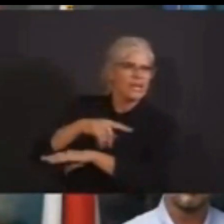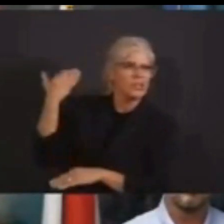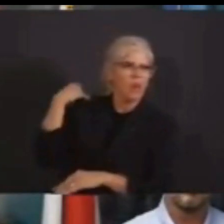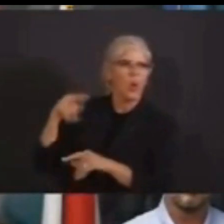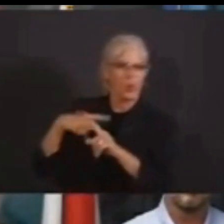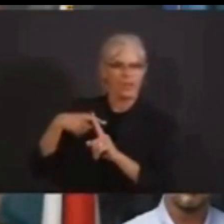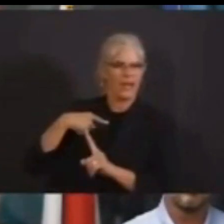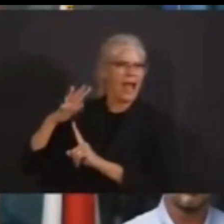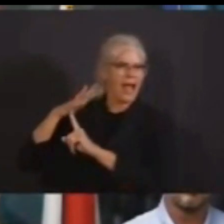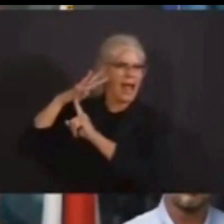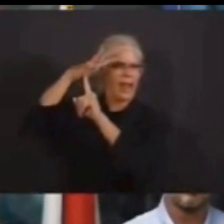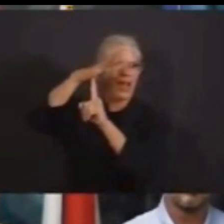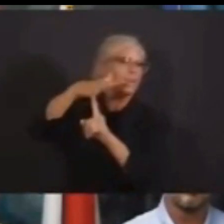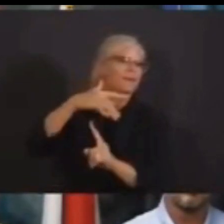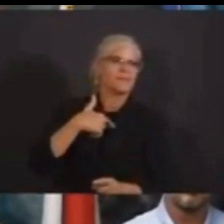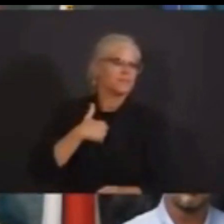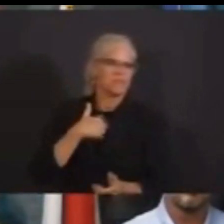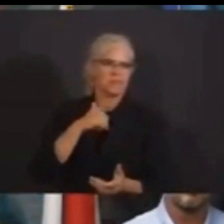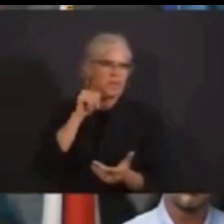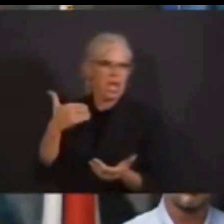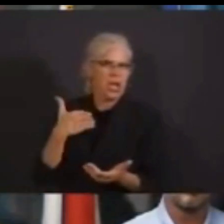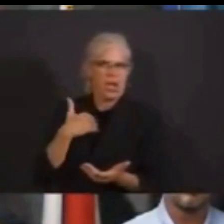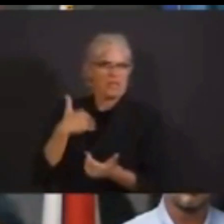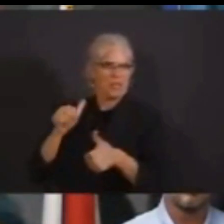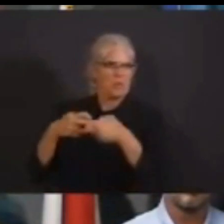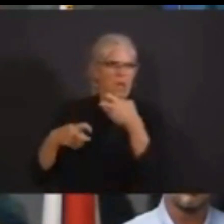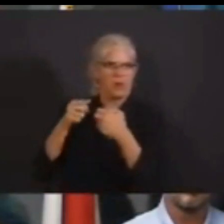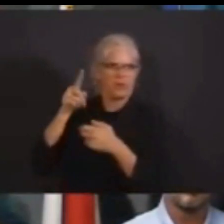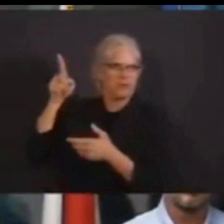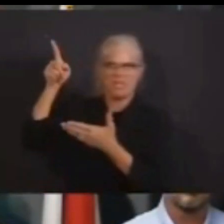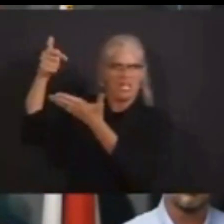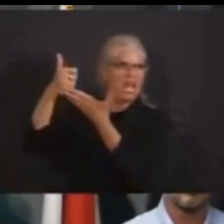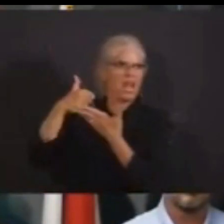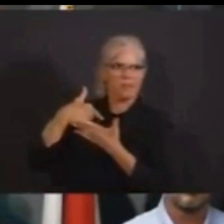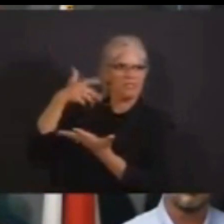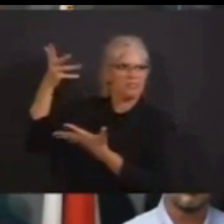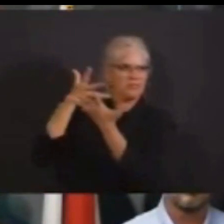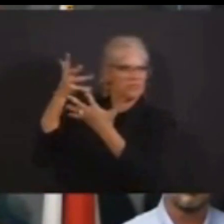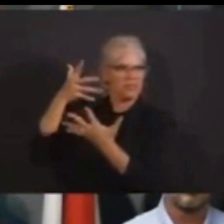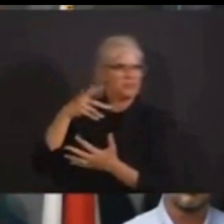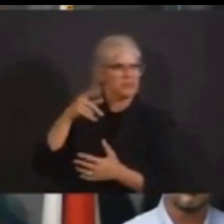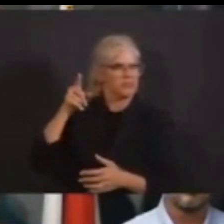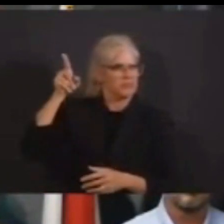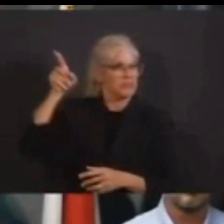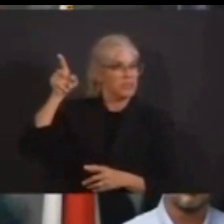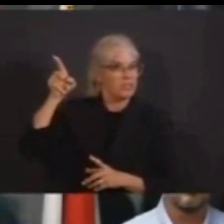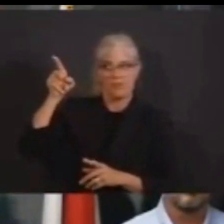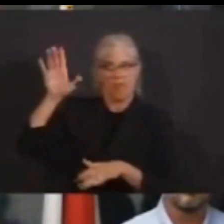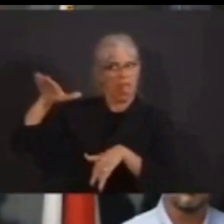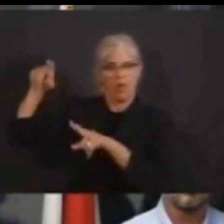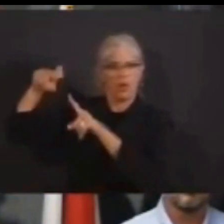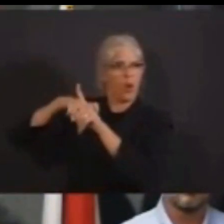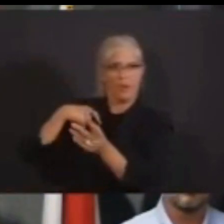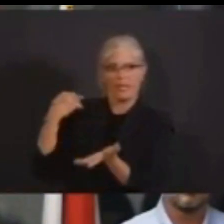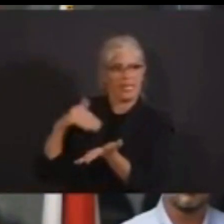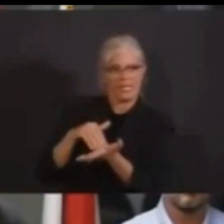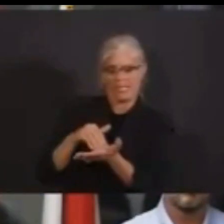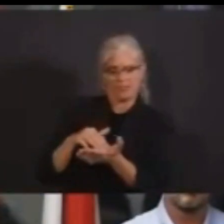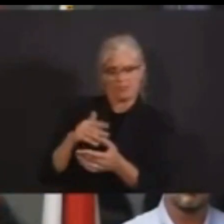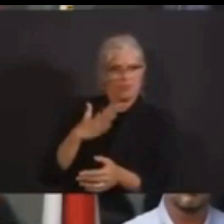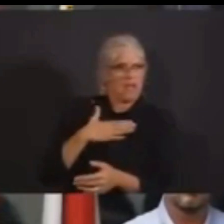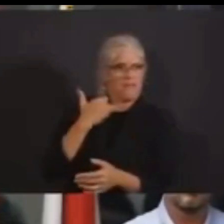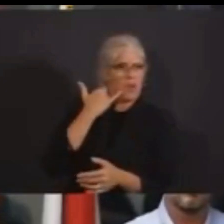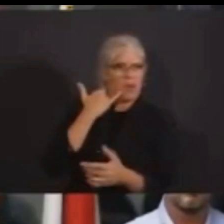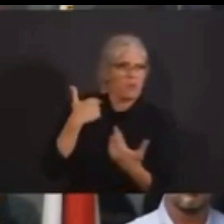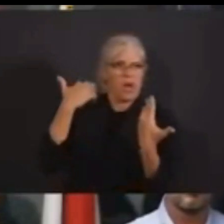didn't have any issues. They had helped us with what we've done. I'm not aware that he's tried to call since then. Certainly hasn't called my phone, so I don't know quite where